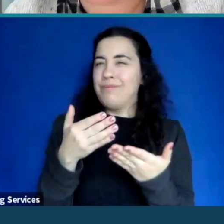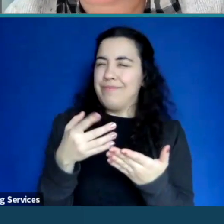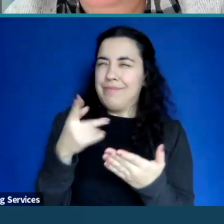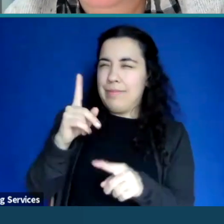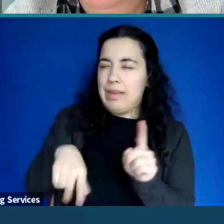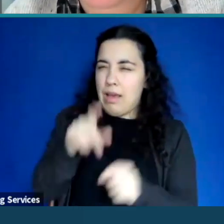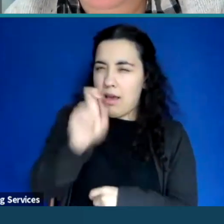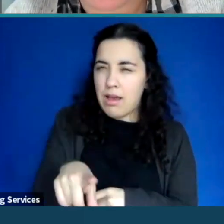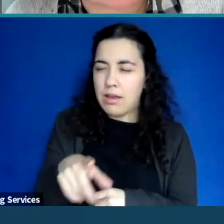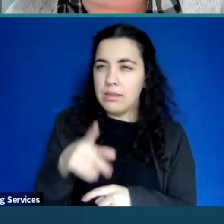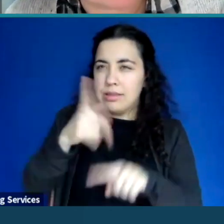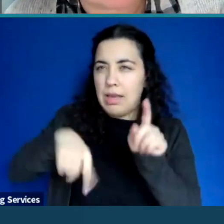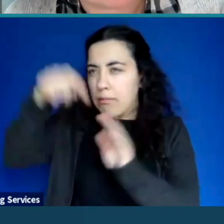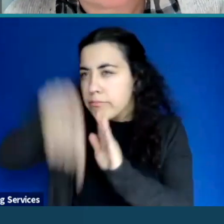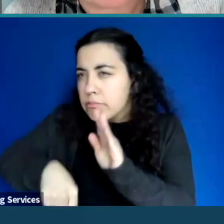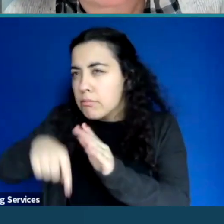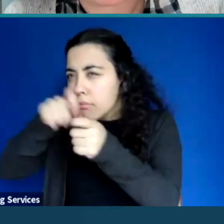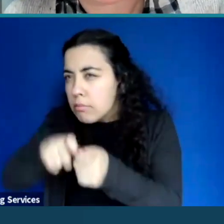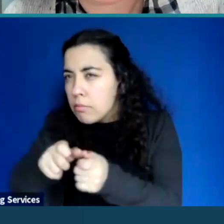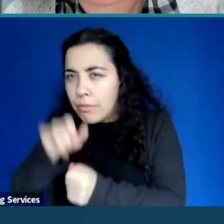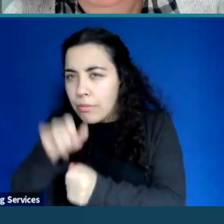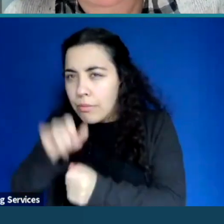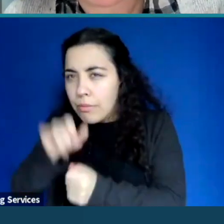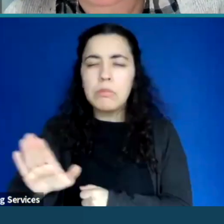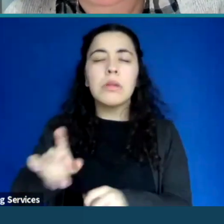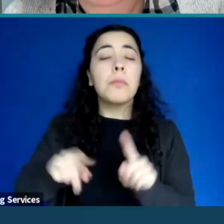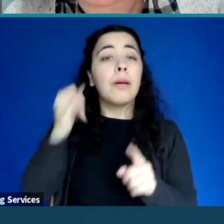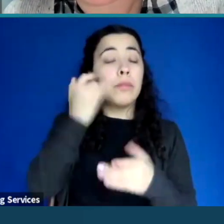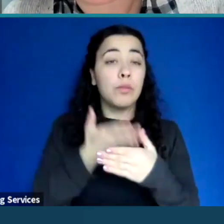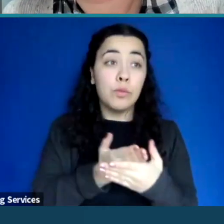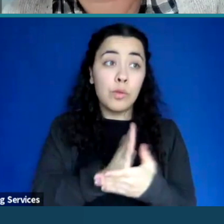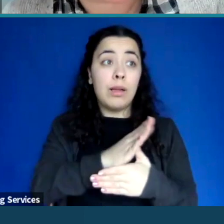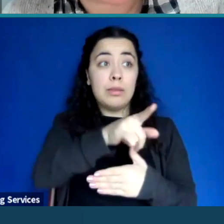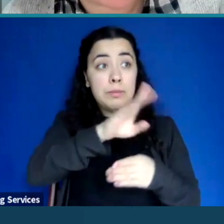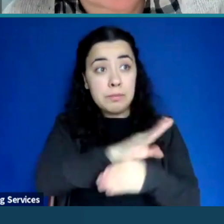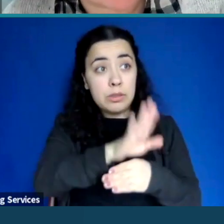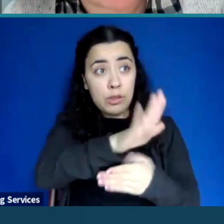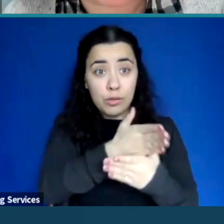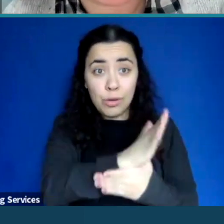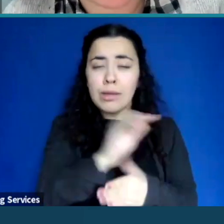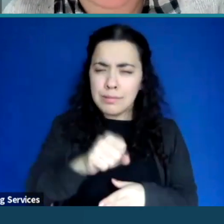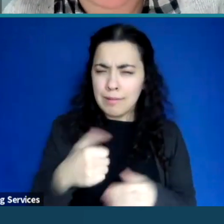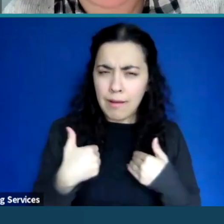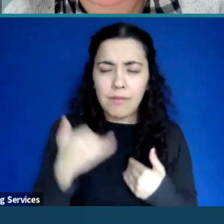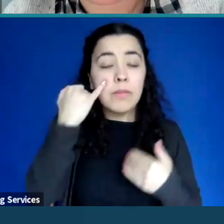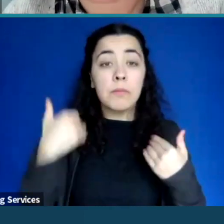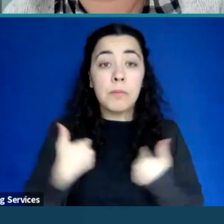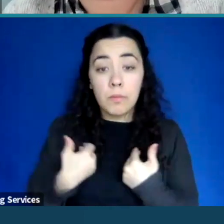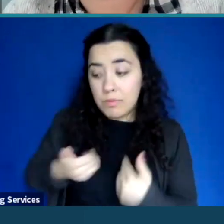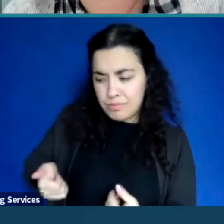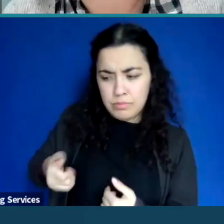and can't get into. But I would say when it comes to the rights of the business, absolutely, if an animal's not